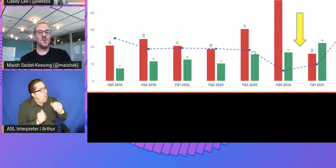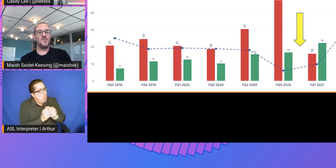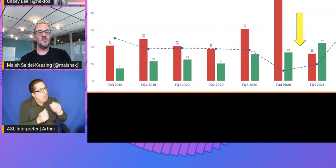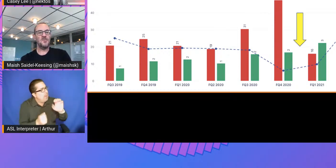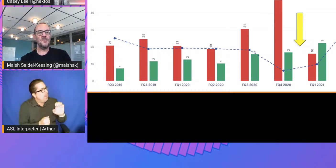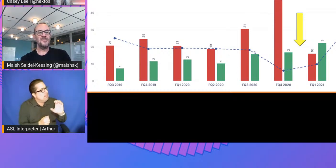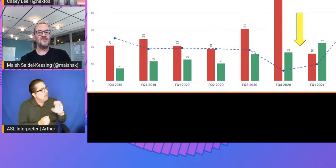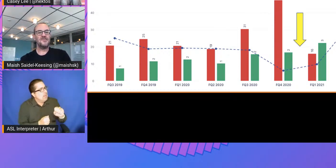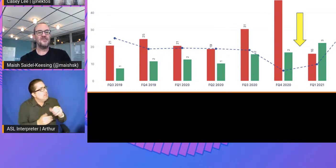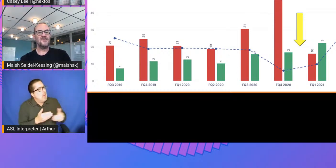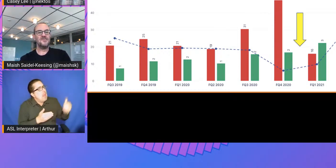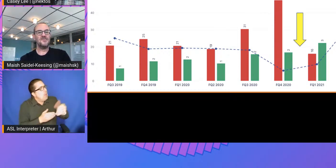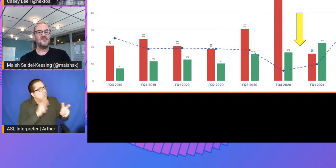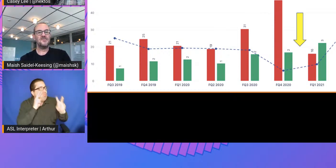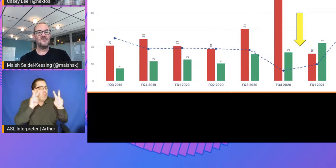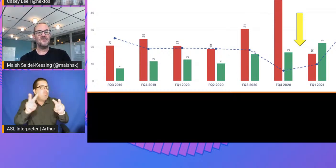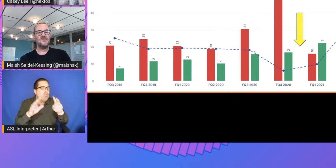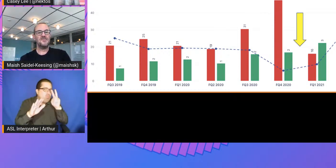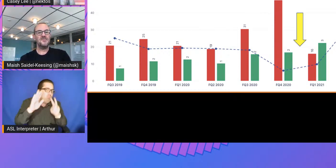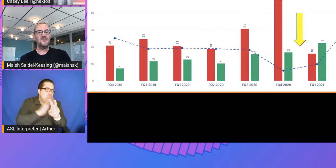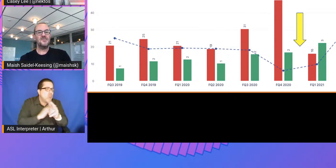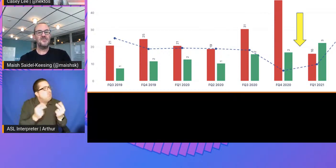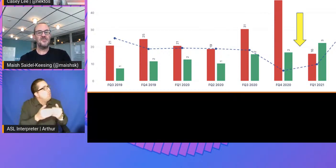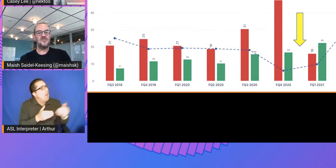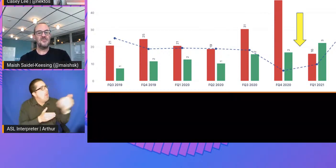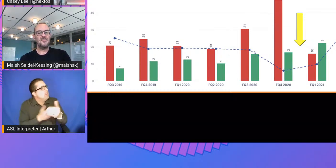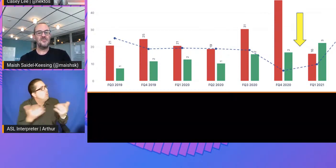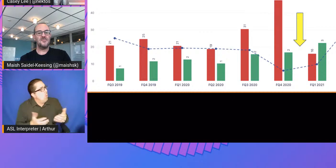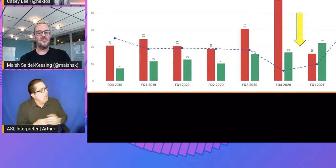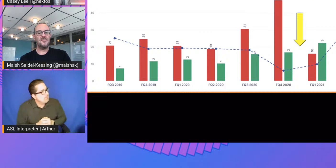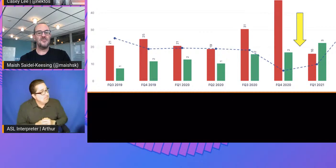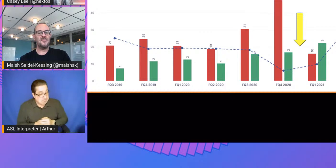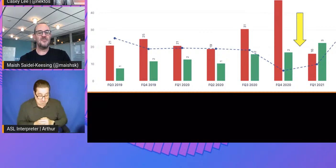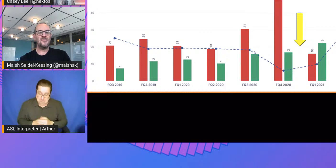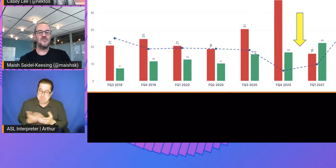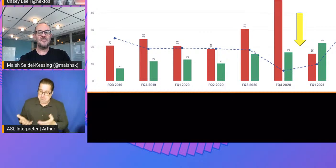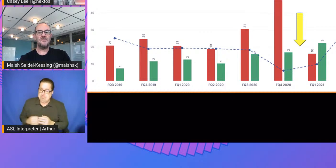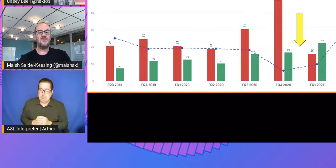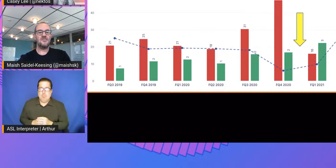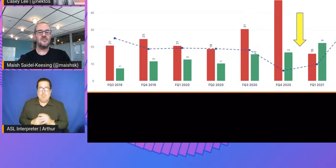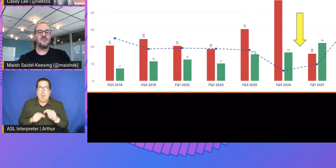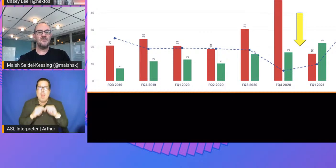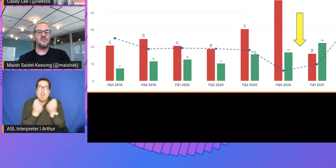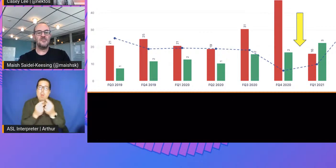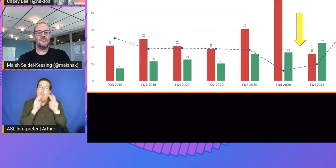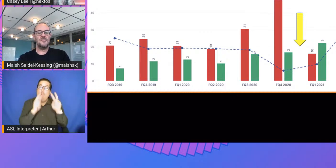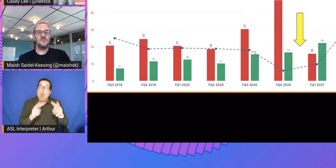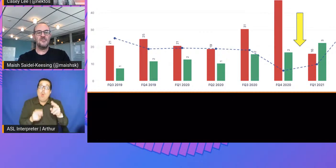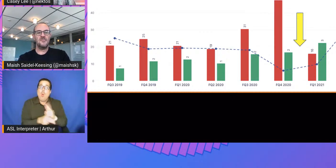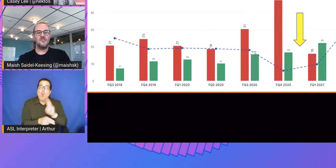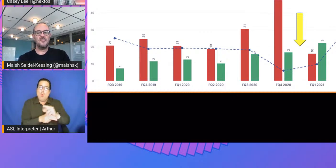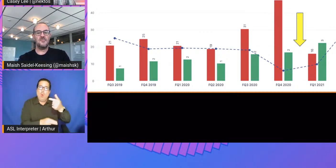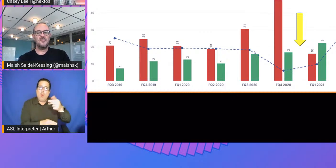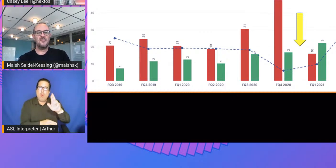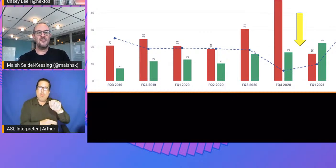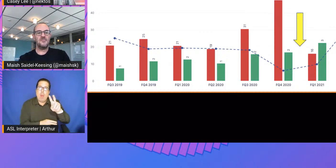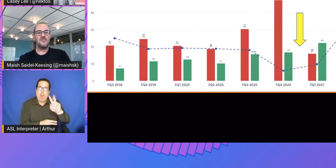next? What do you want to do? Team's doing a bunch of work right now on looking at using Graviton